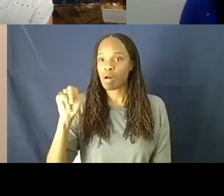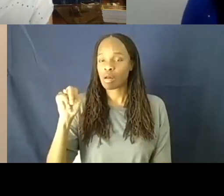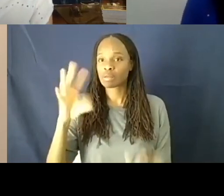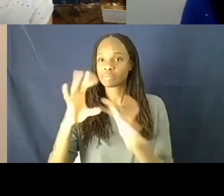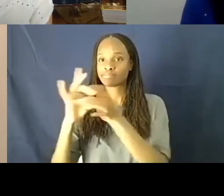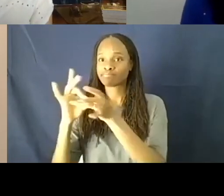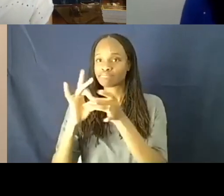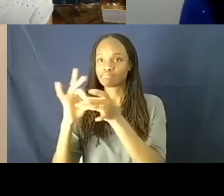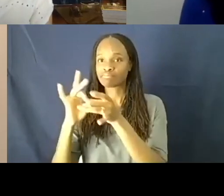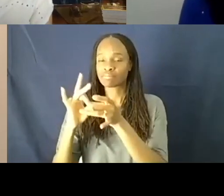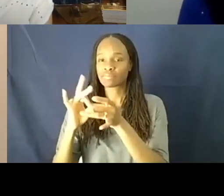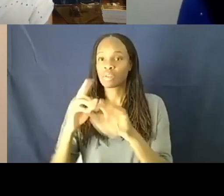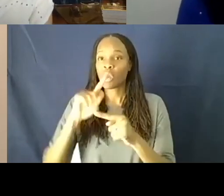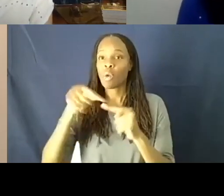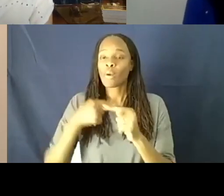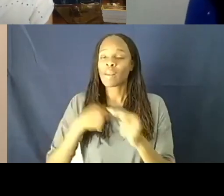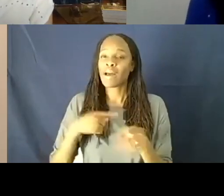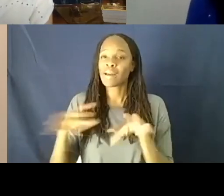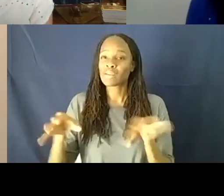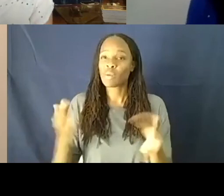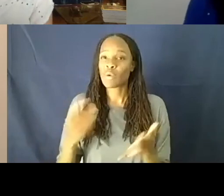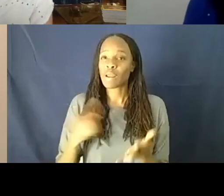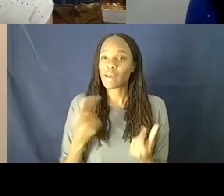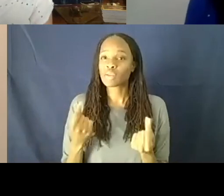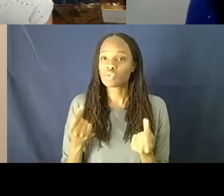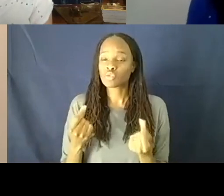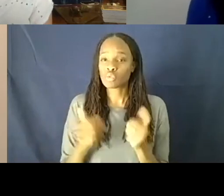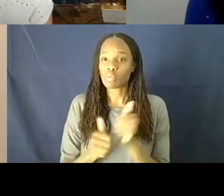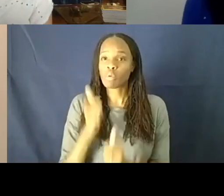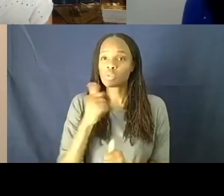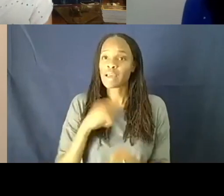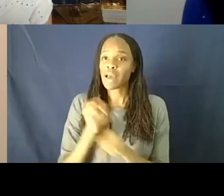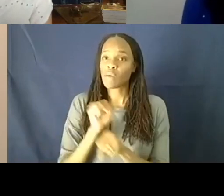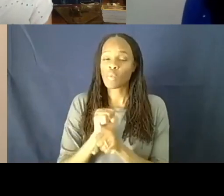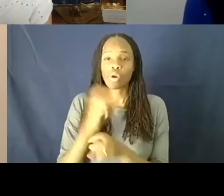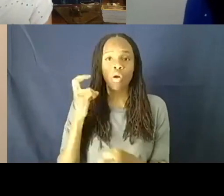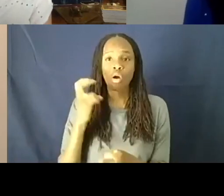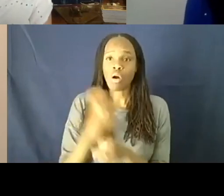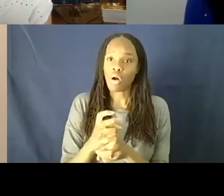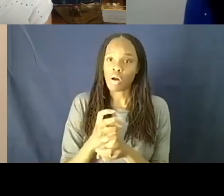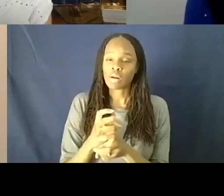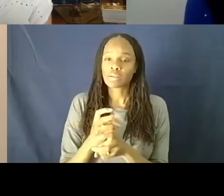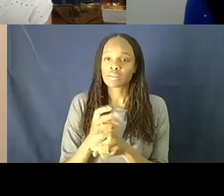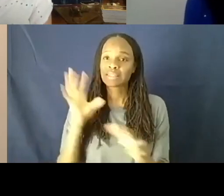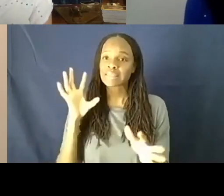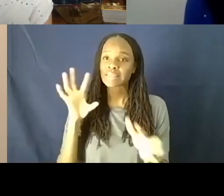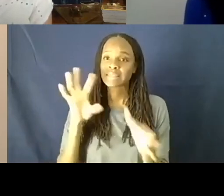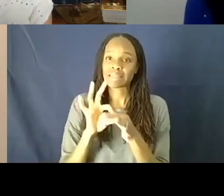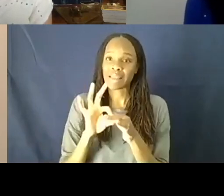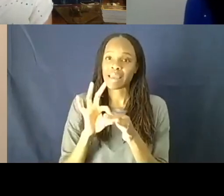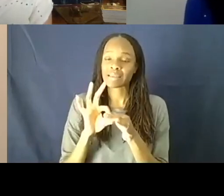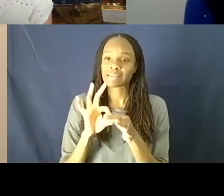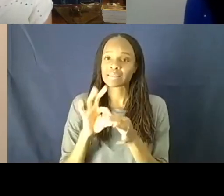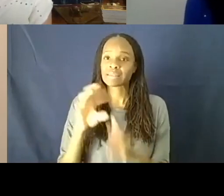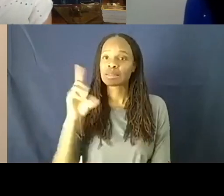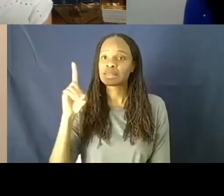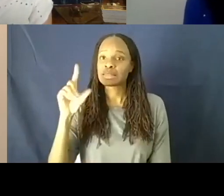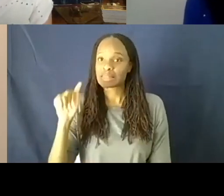do, mostly the crux of it is working really hard to connect disabled New